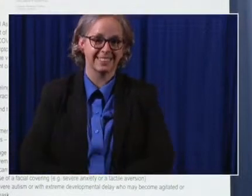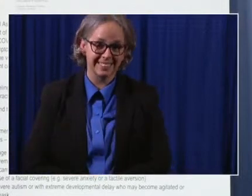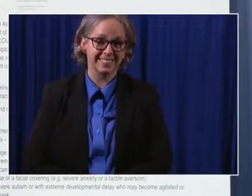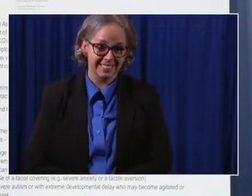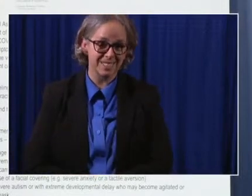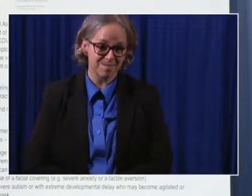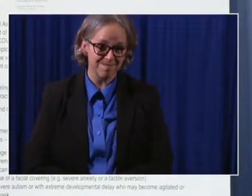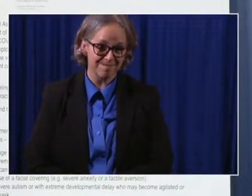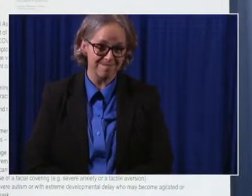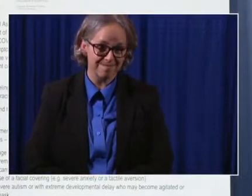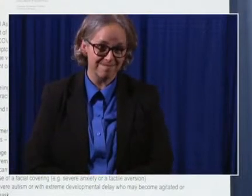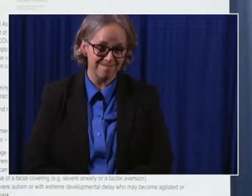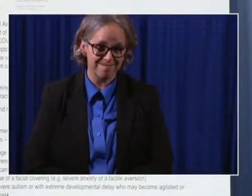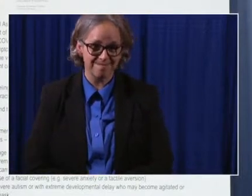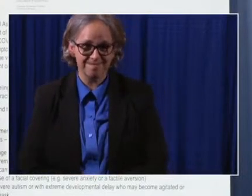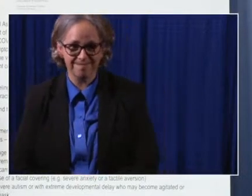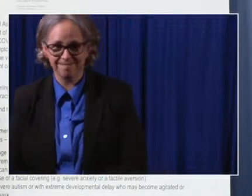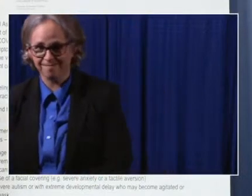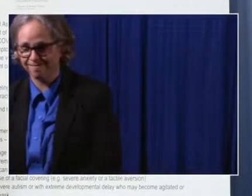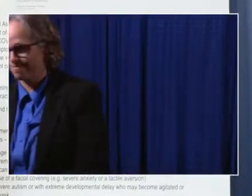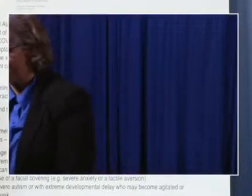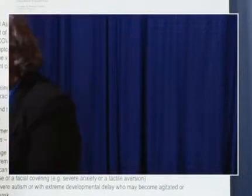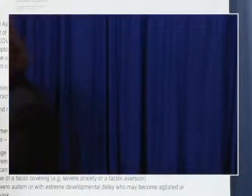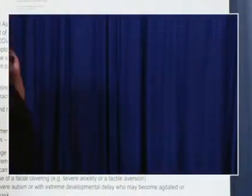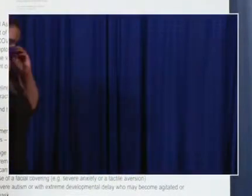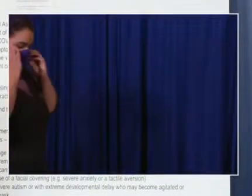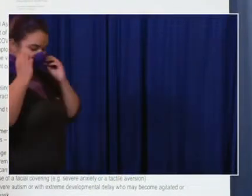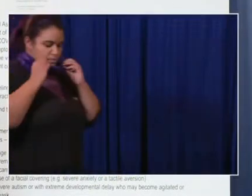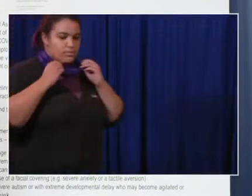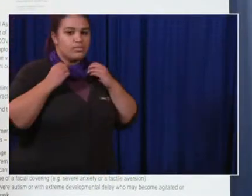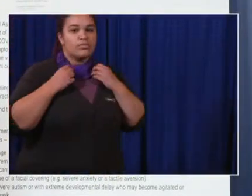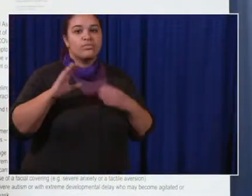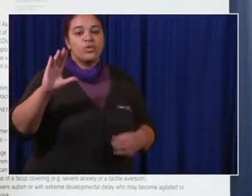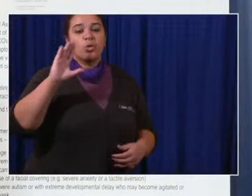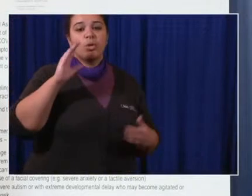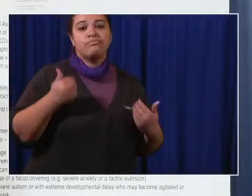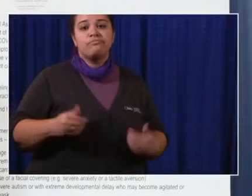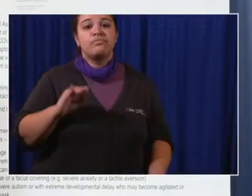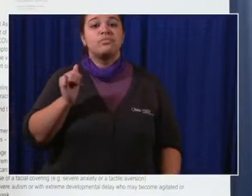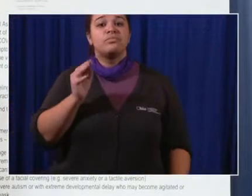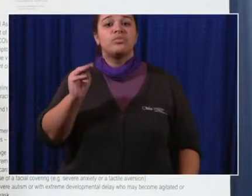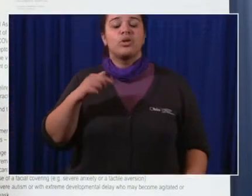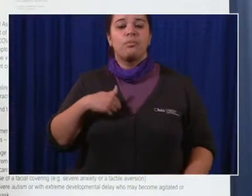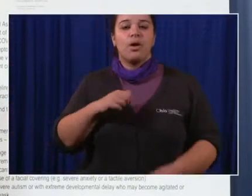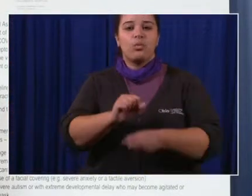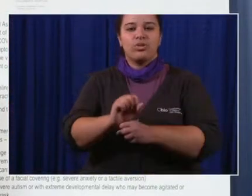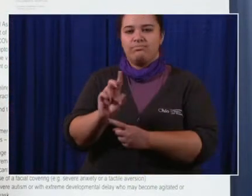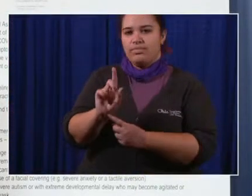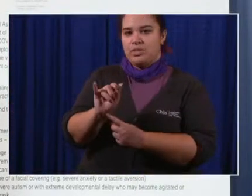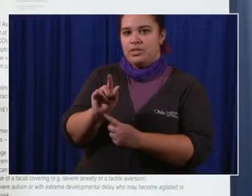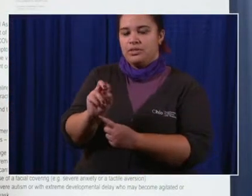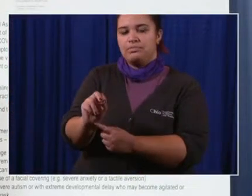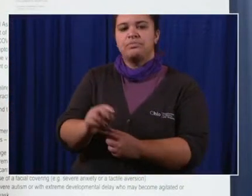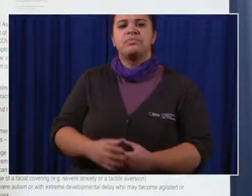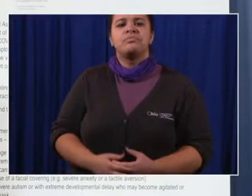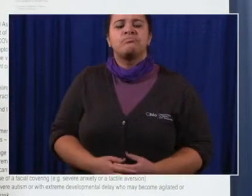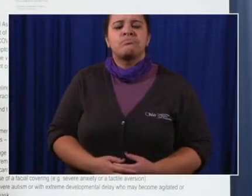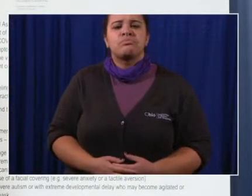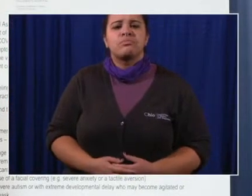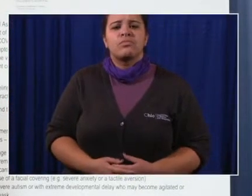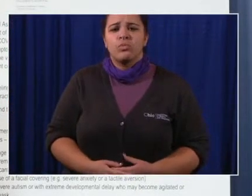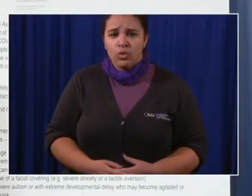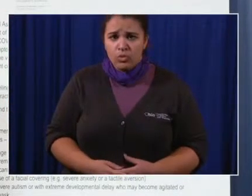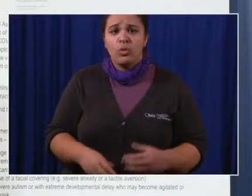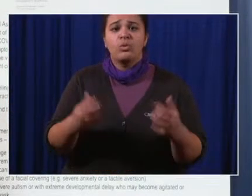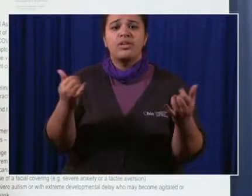Hi, Jim Oddie from WHIO-TV in Dayton, the Miami Valley Educators. Want to ask this question. Does this new mask order you are